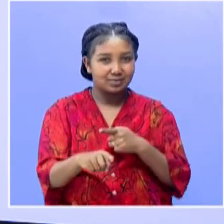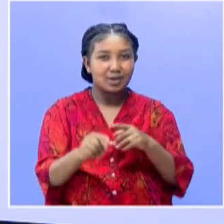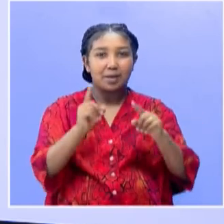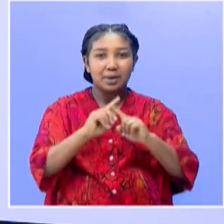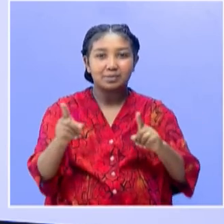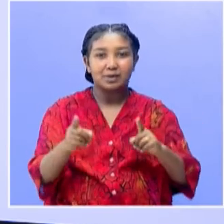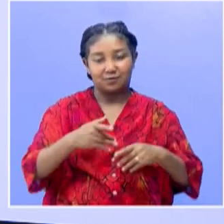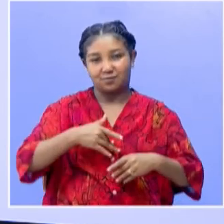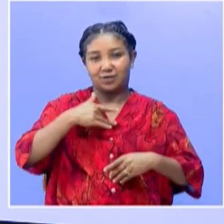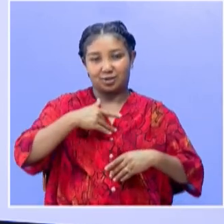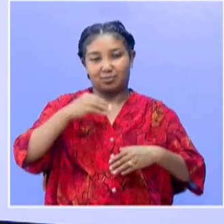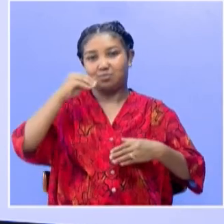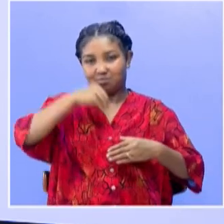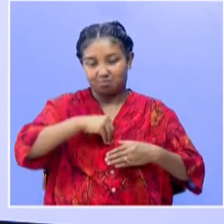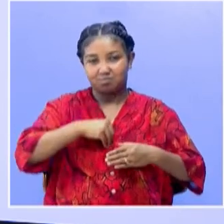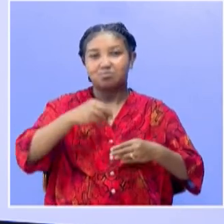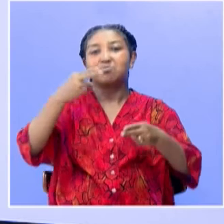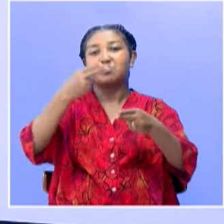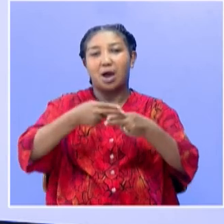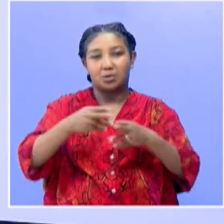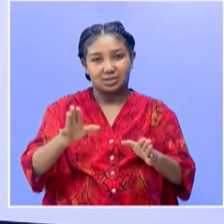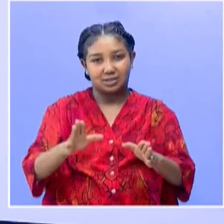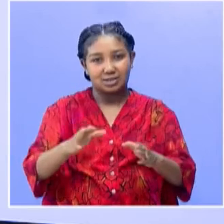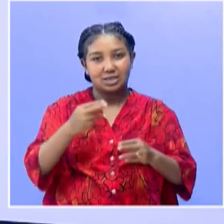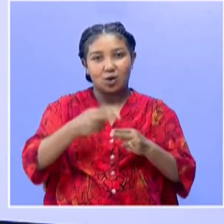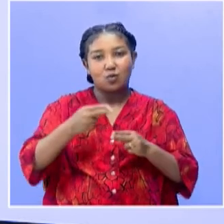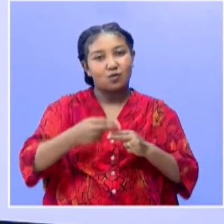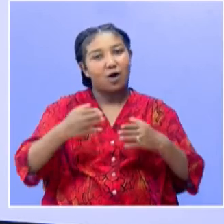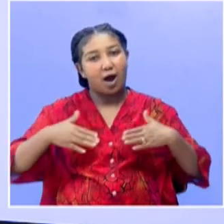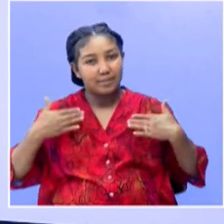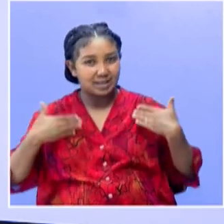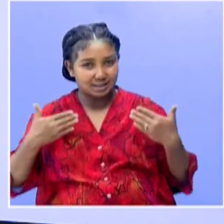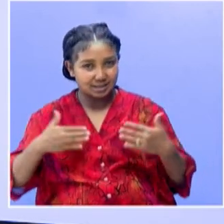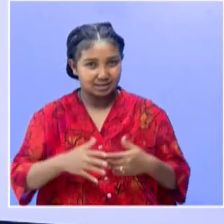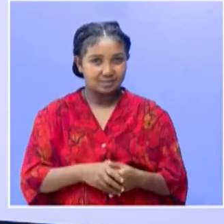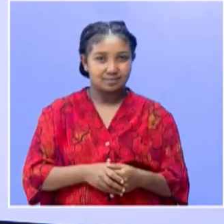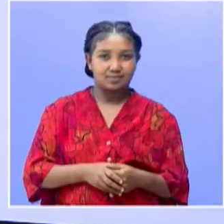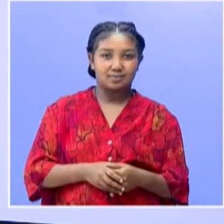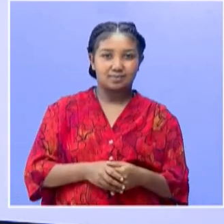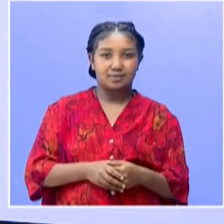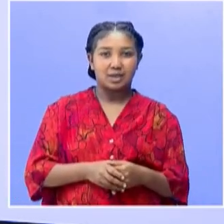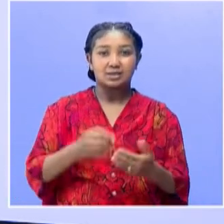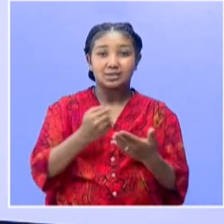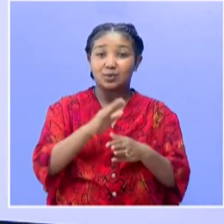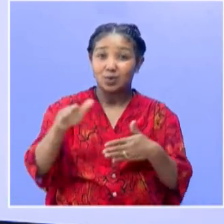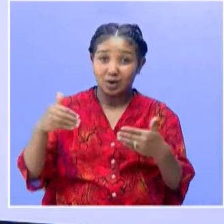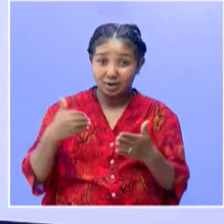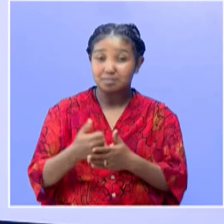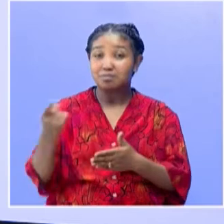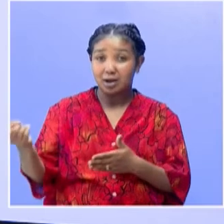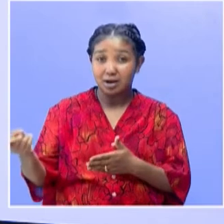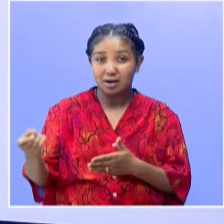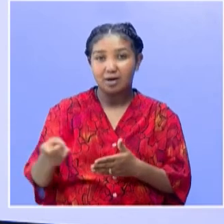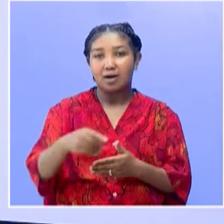But it is a noun of the feeling of happiness. Right? Yes, so these are called